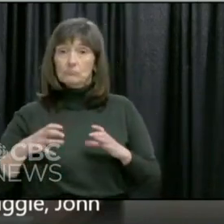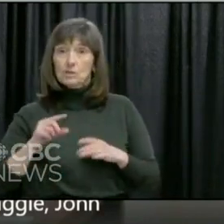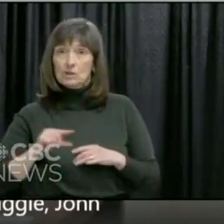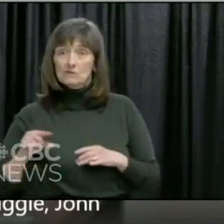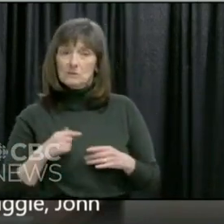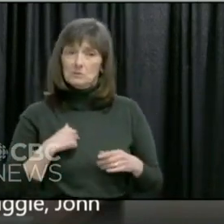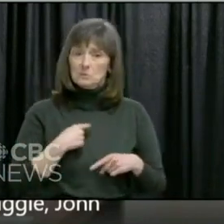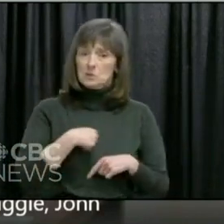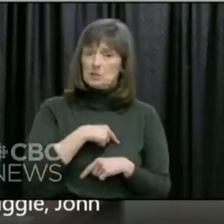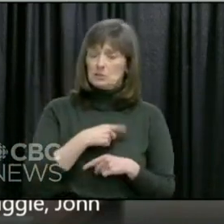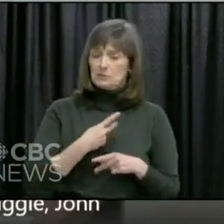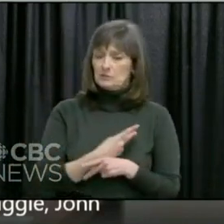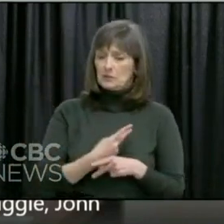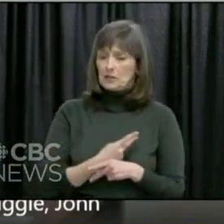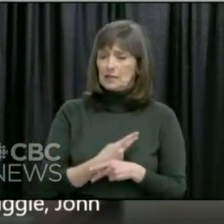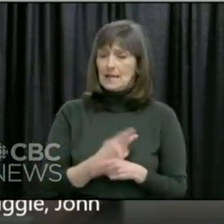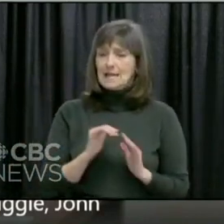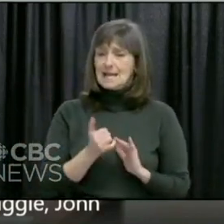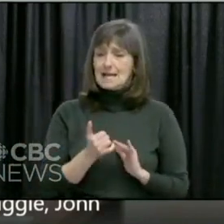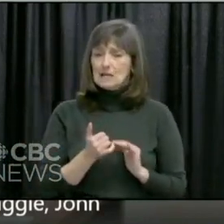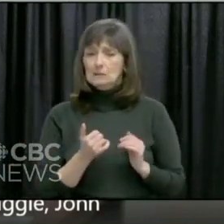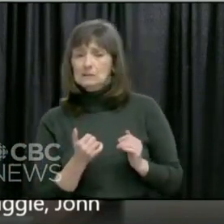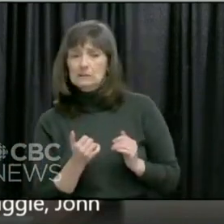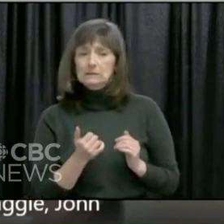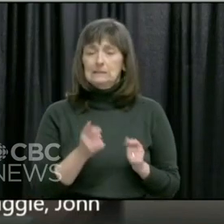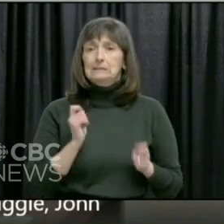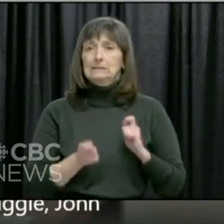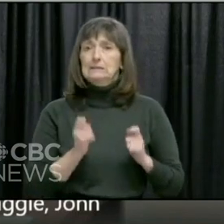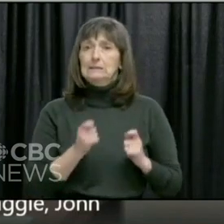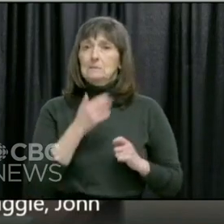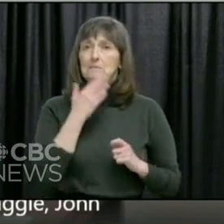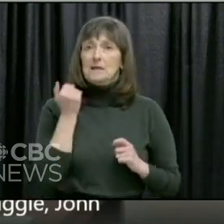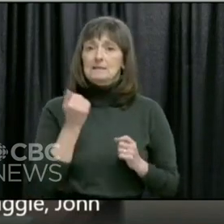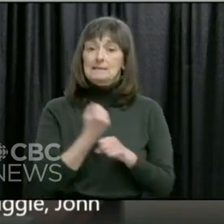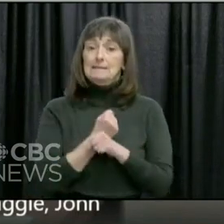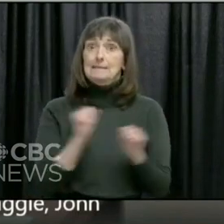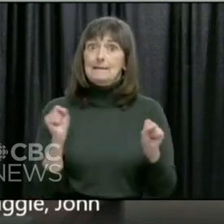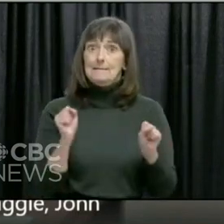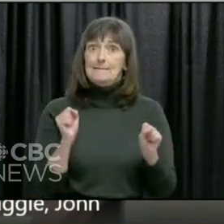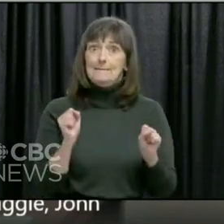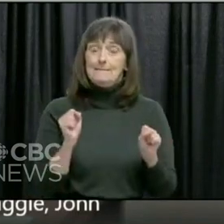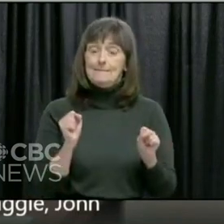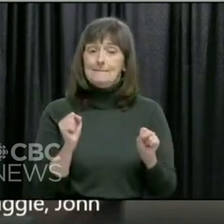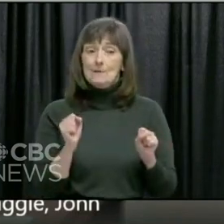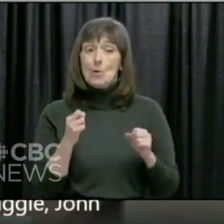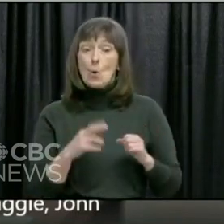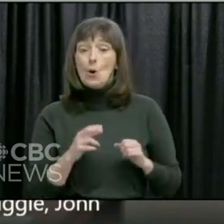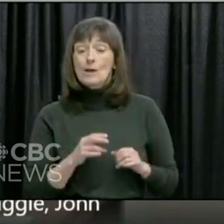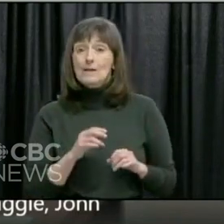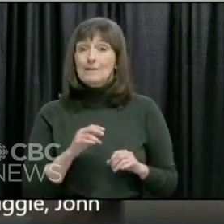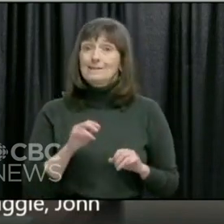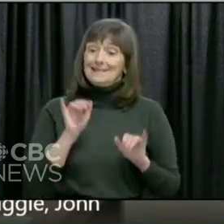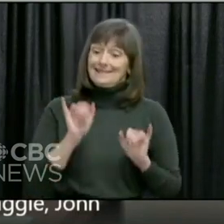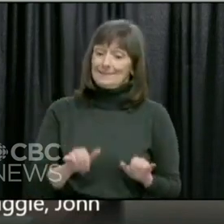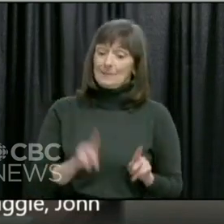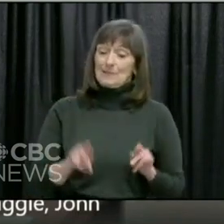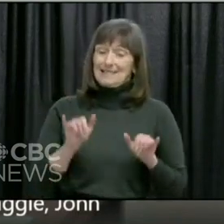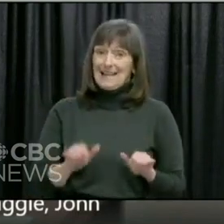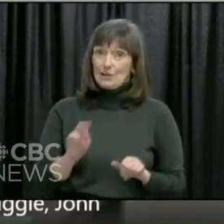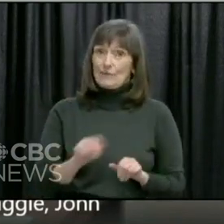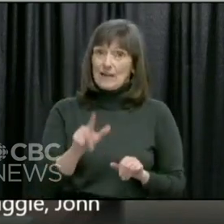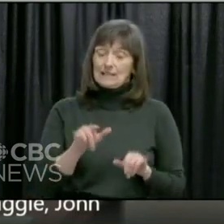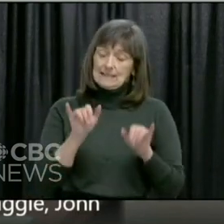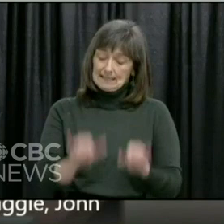around how to make the best, how to adapt to a staycation approach for the rest of the summer. And there